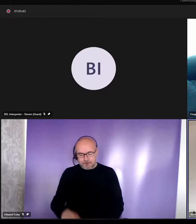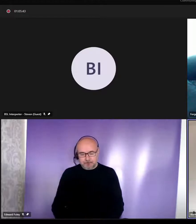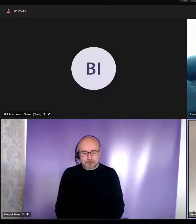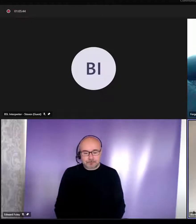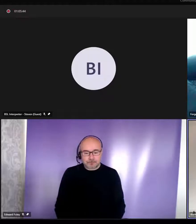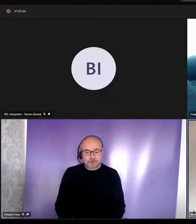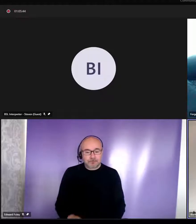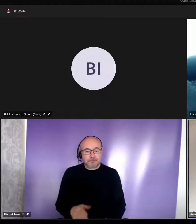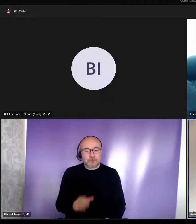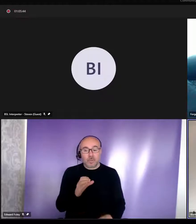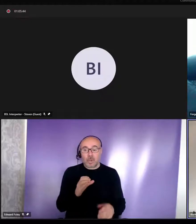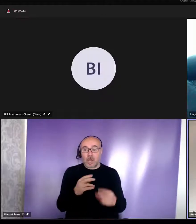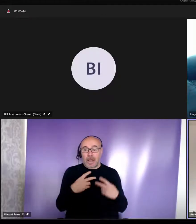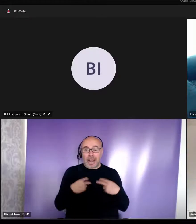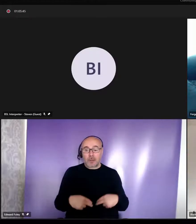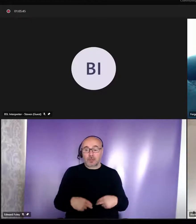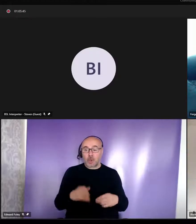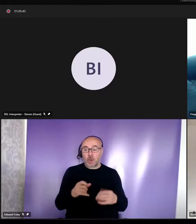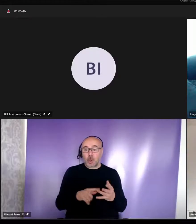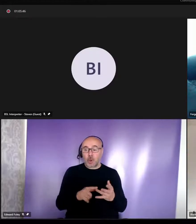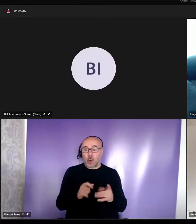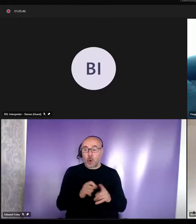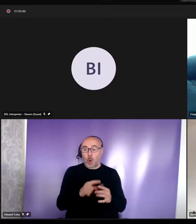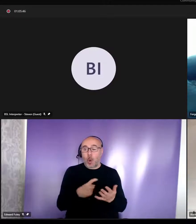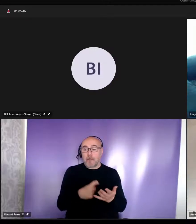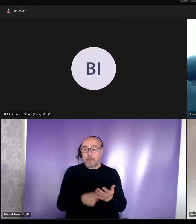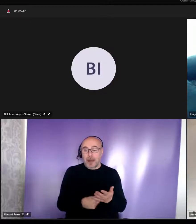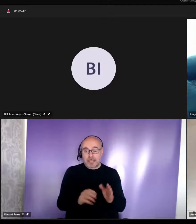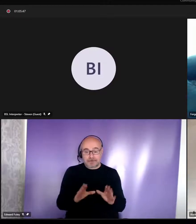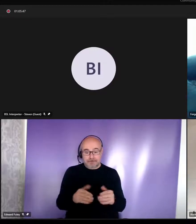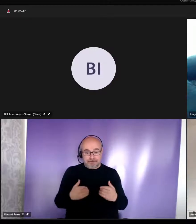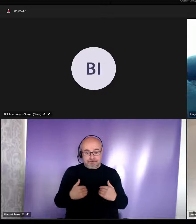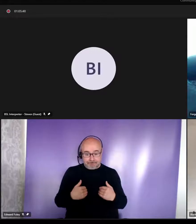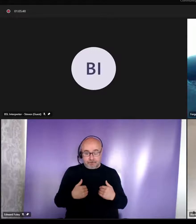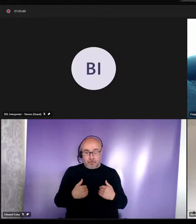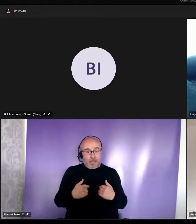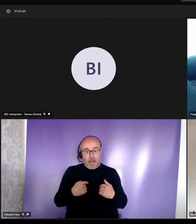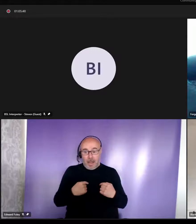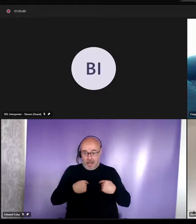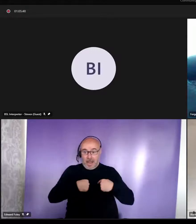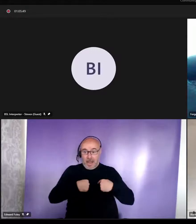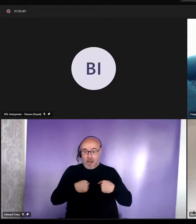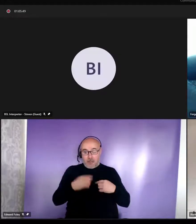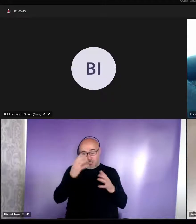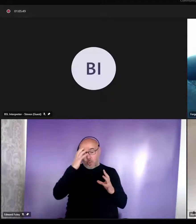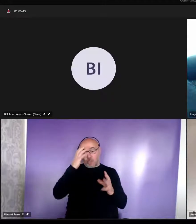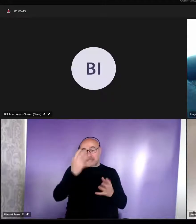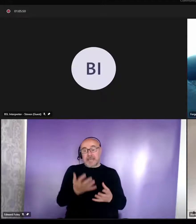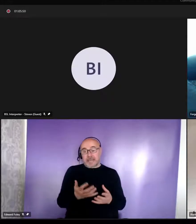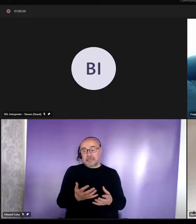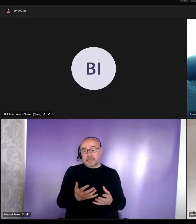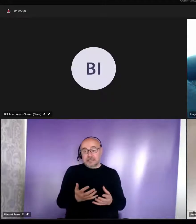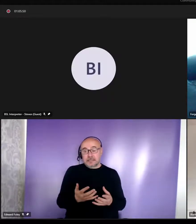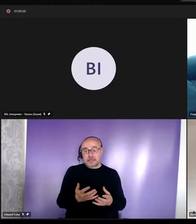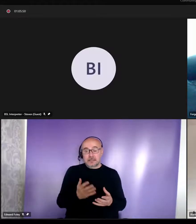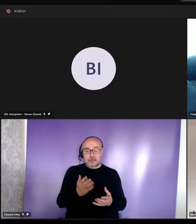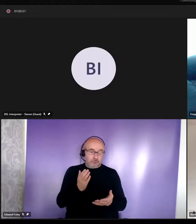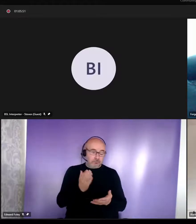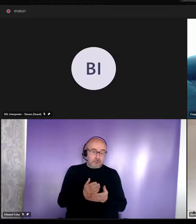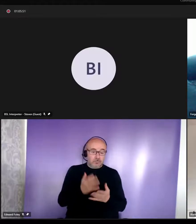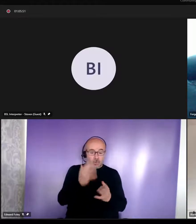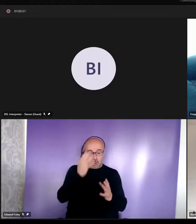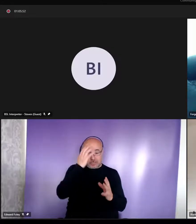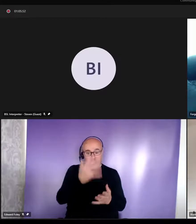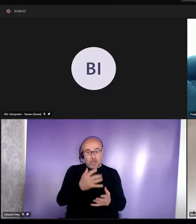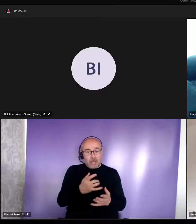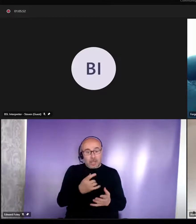Thanks, Chair. I hope this isn't too obtuse, but I'm quite concerned about the number of vehicles that